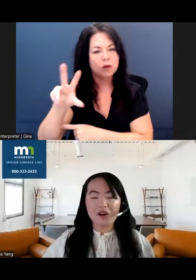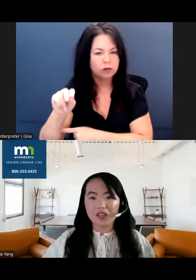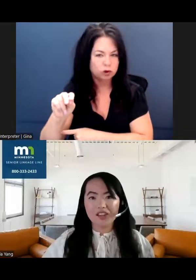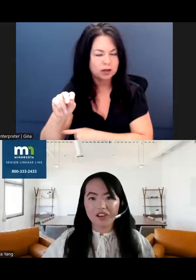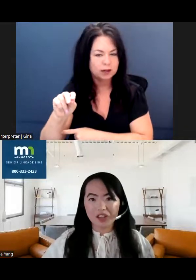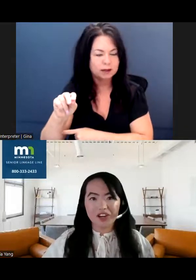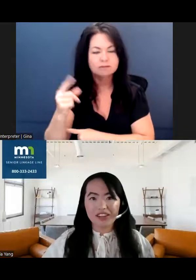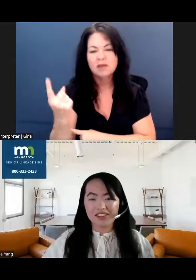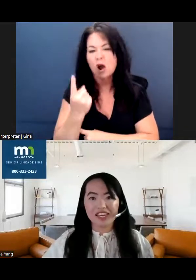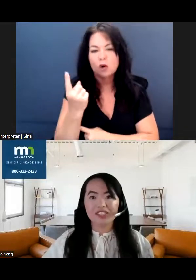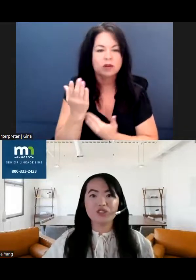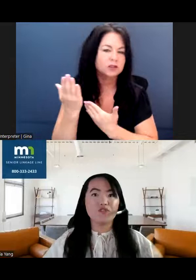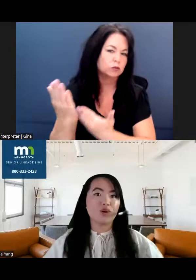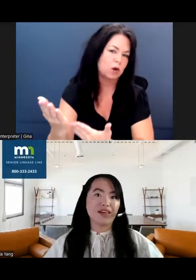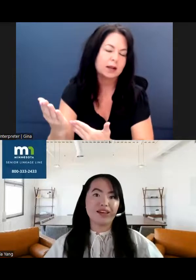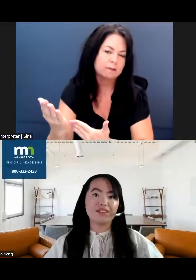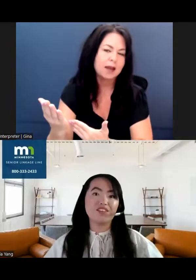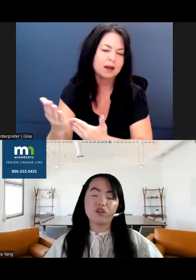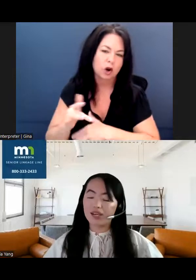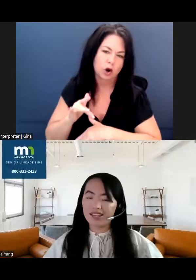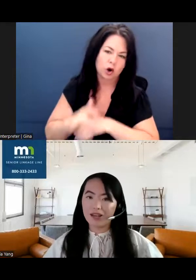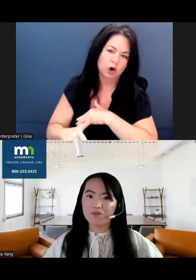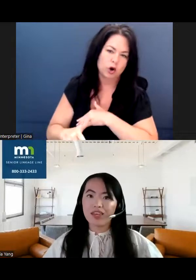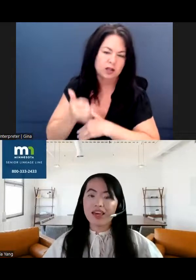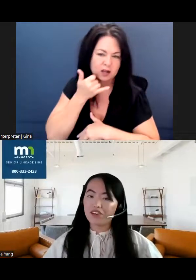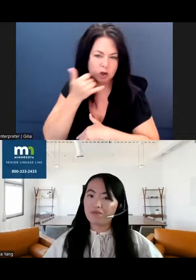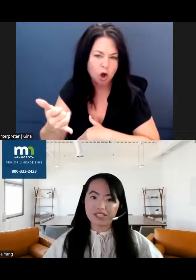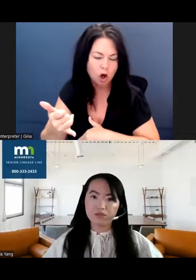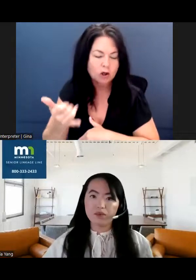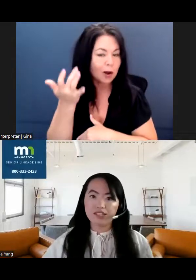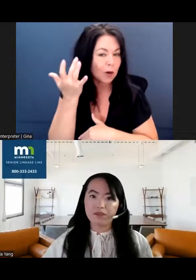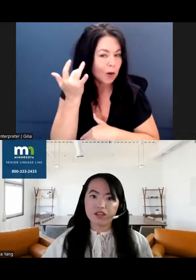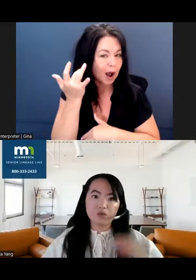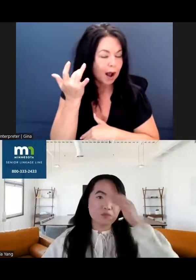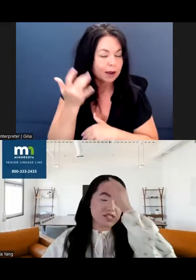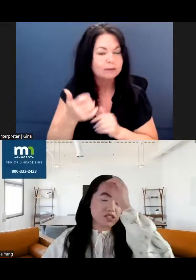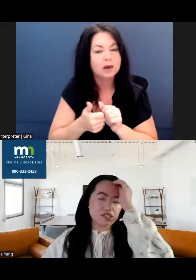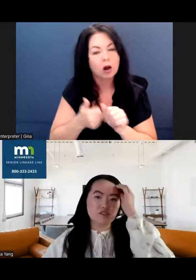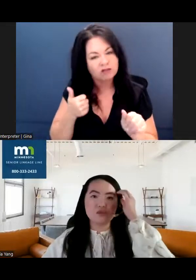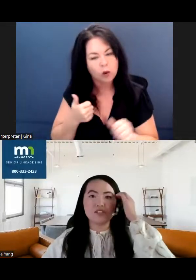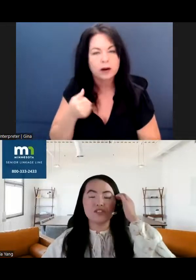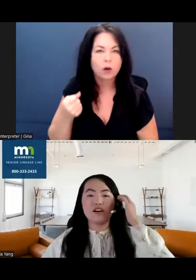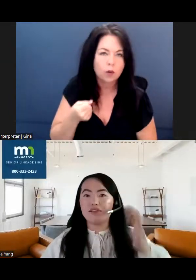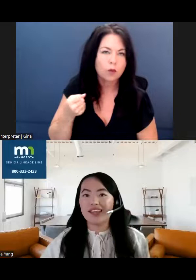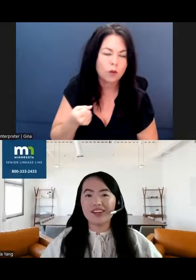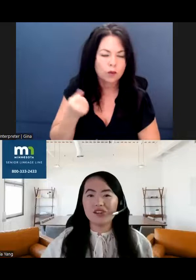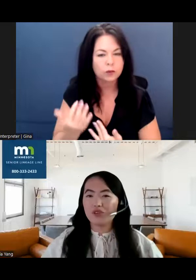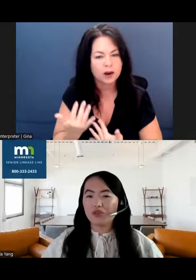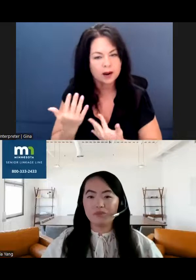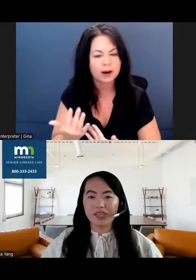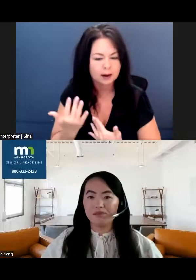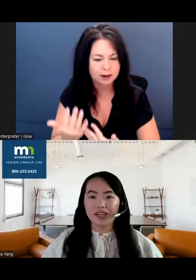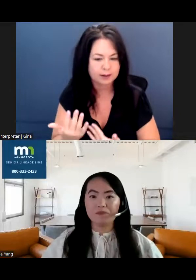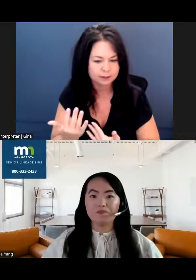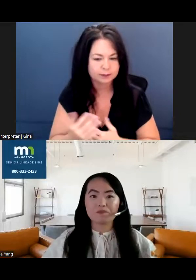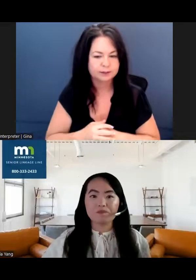recommend calling earlier in the day to avoid that long wait time. And there may still be a wait time, but it won't be as long as if you were to call on that noon or